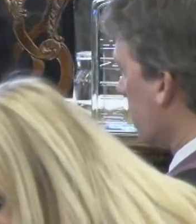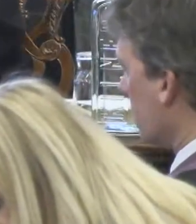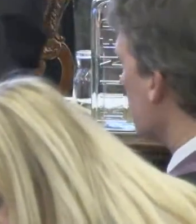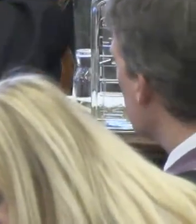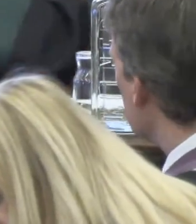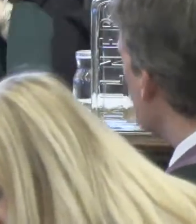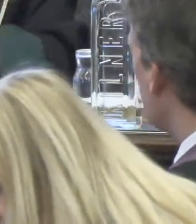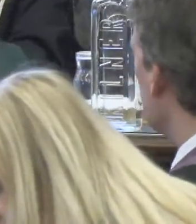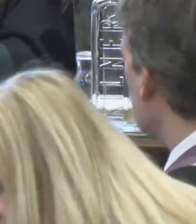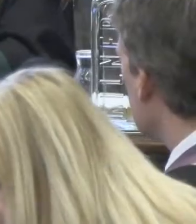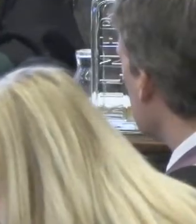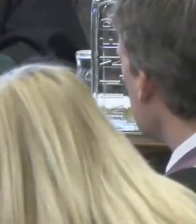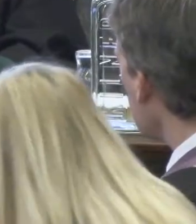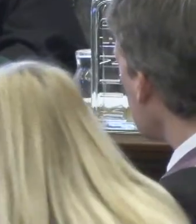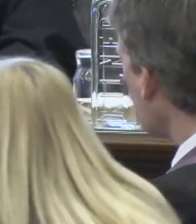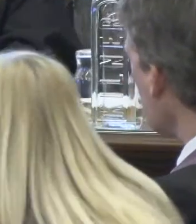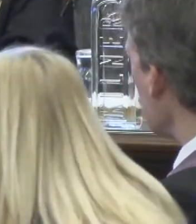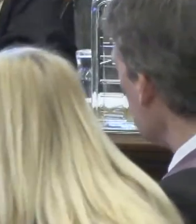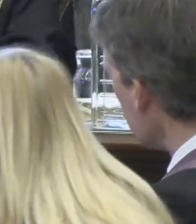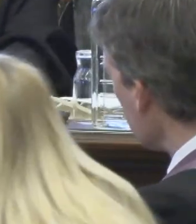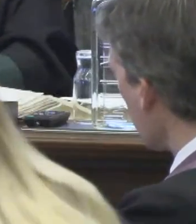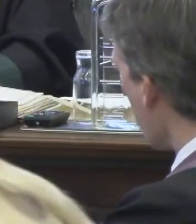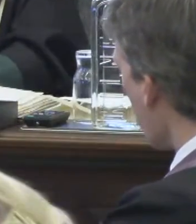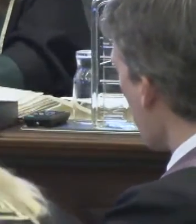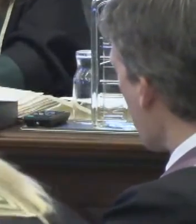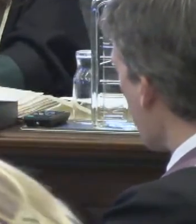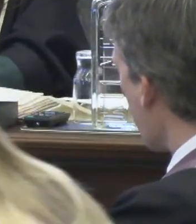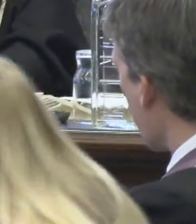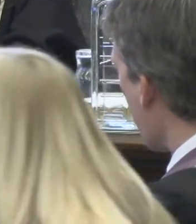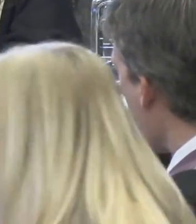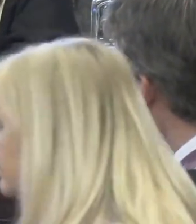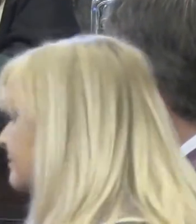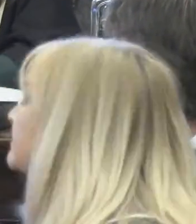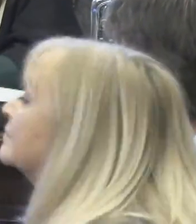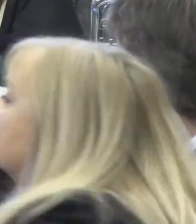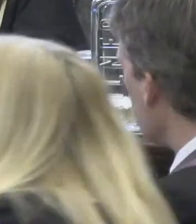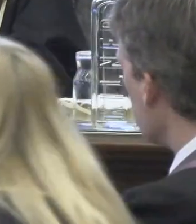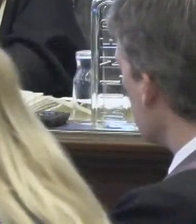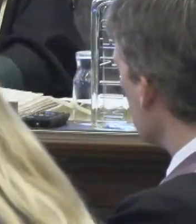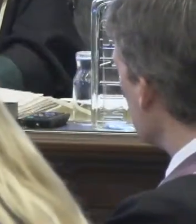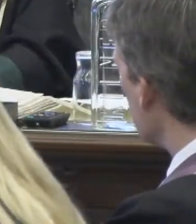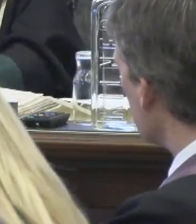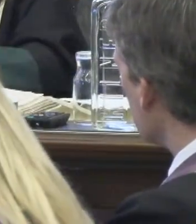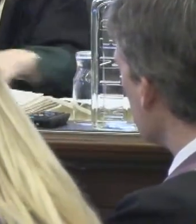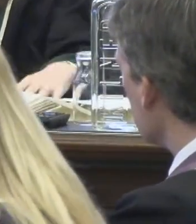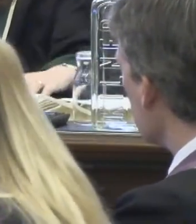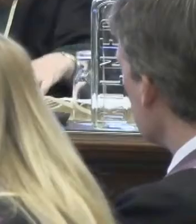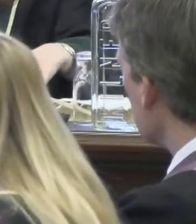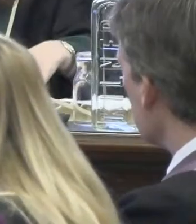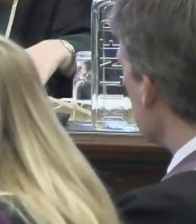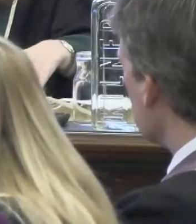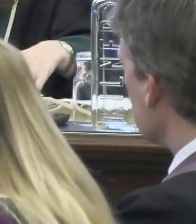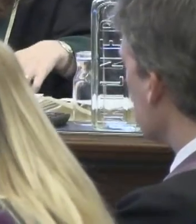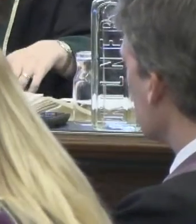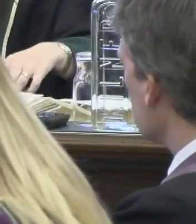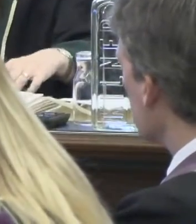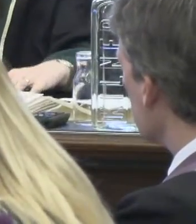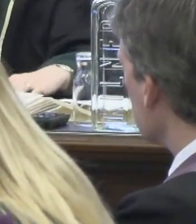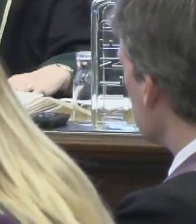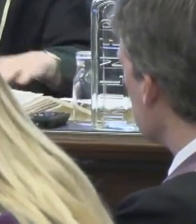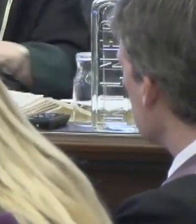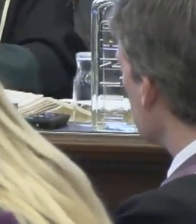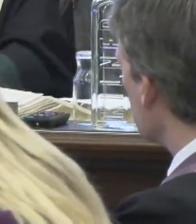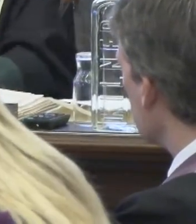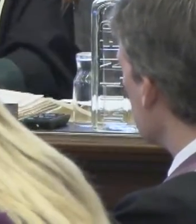Microphone. I want to call you to order for this very special meeting of the Waterford City and